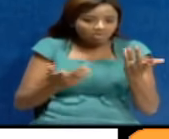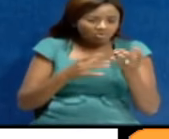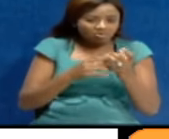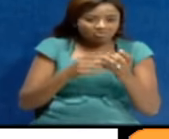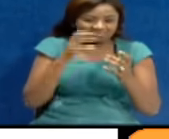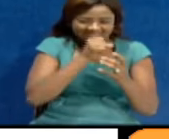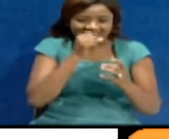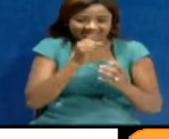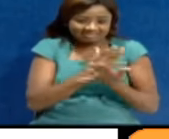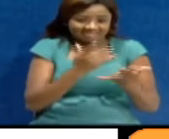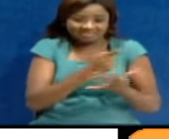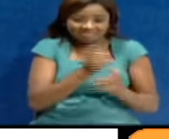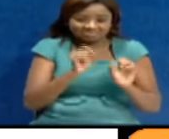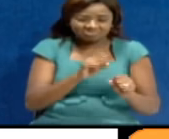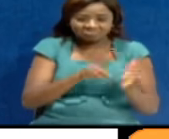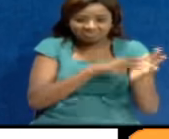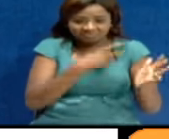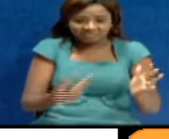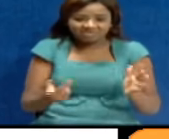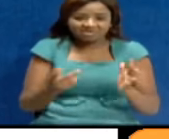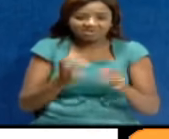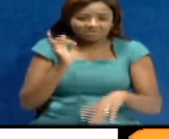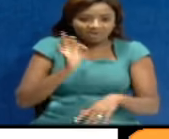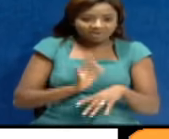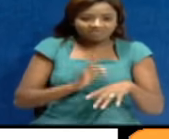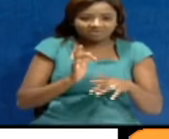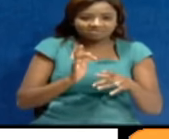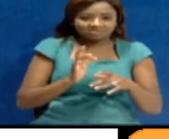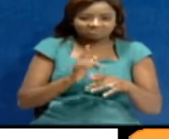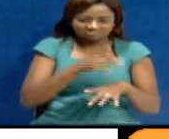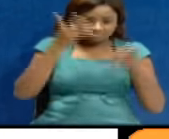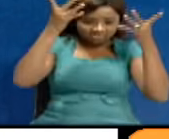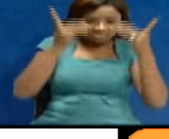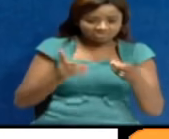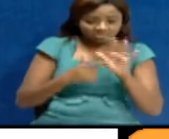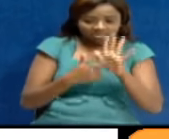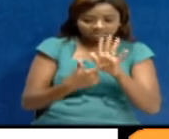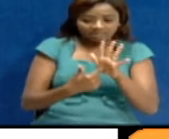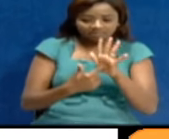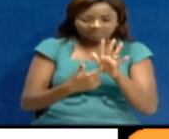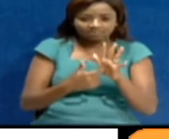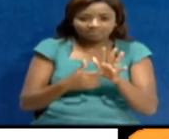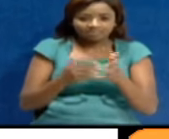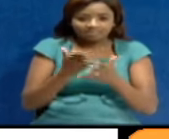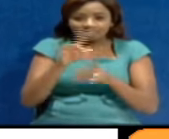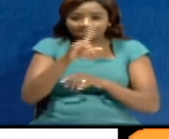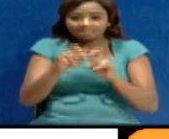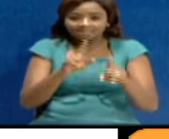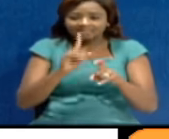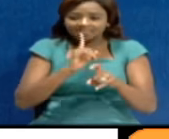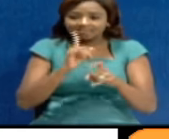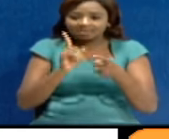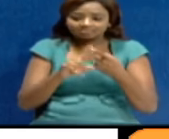that could possibly fall or fail to a similar decision or a similar fate like this one? For example, some would question the appointment of